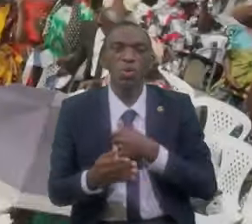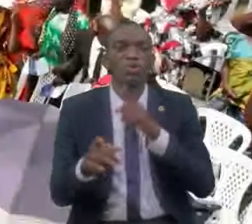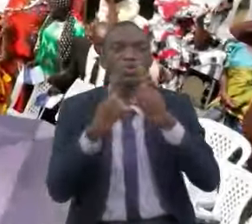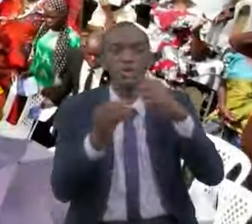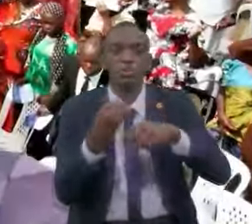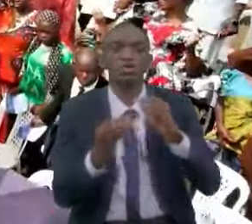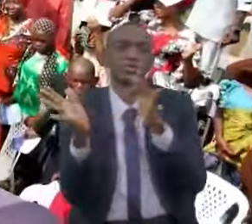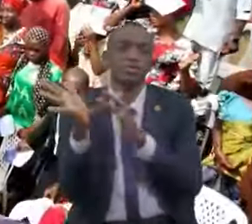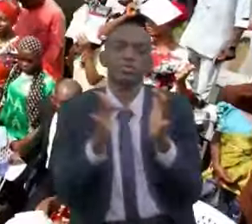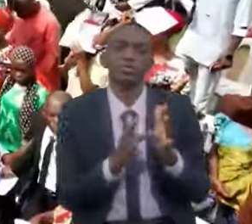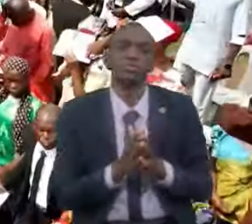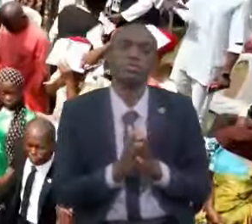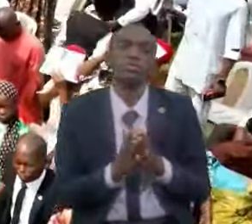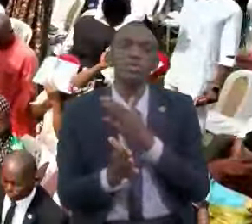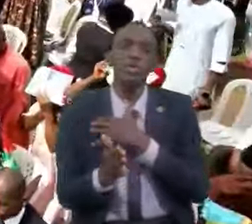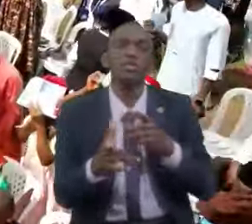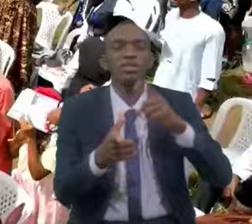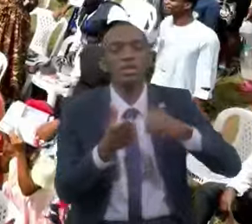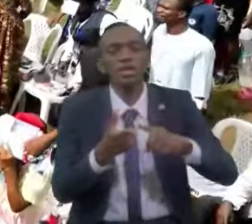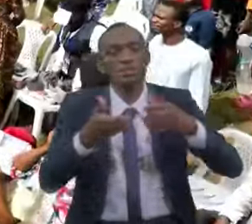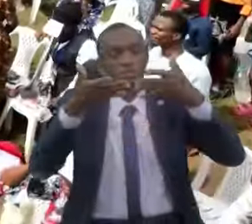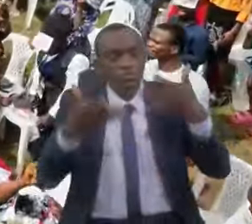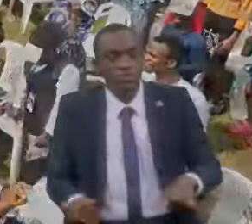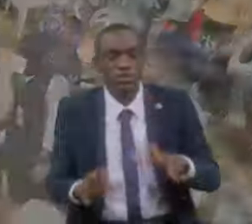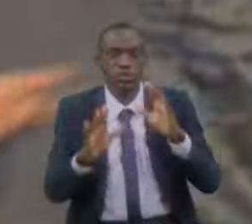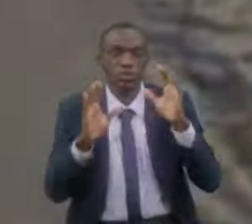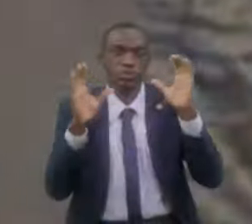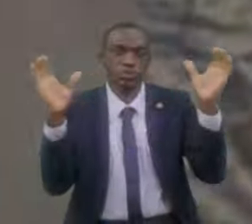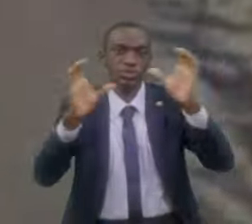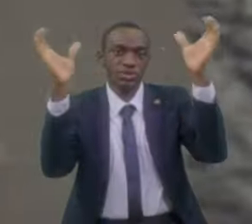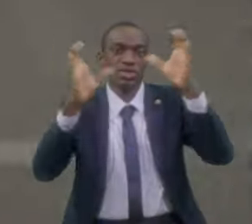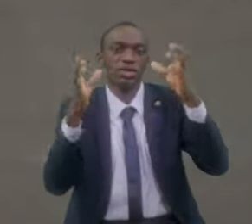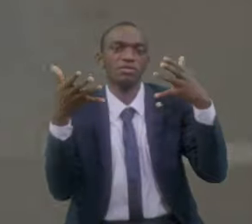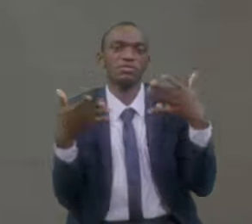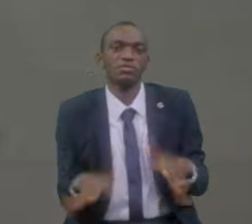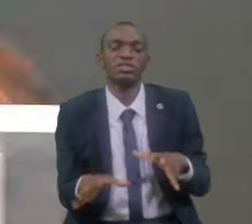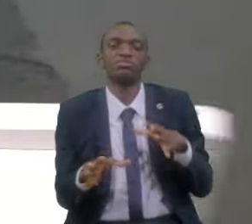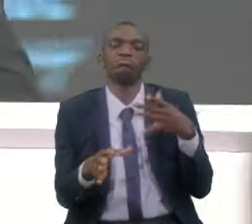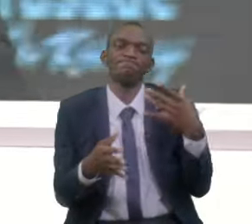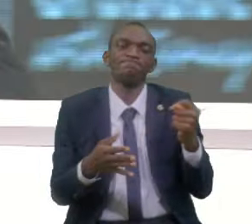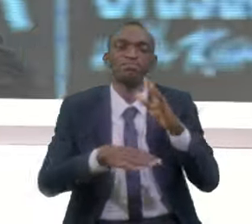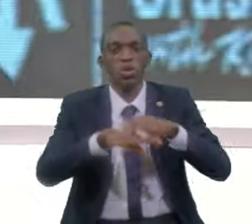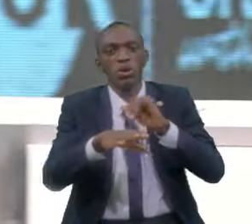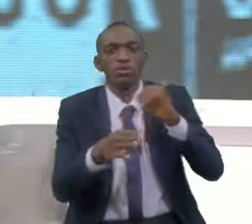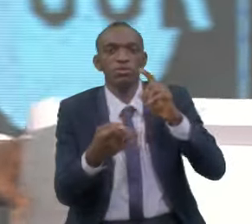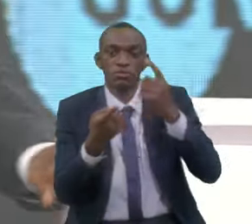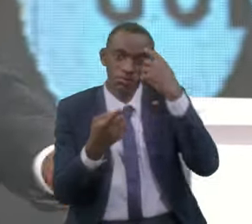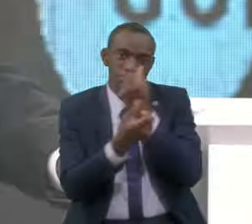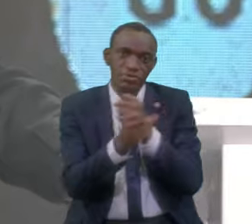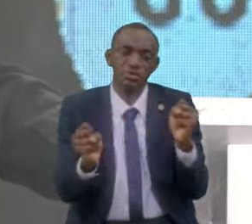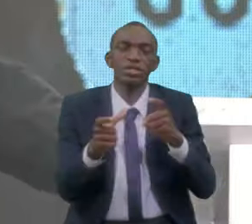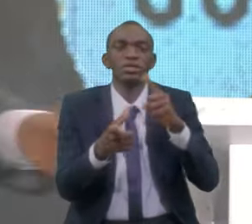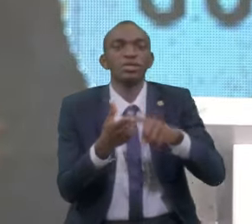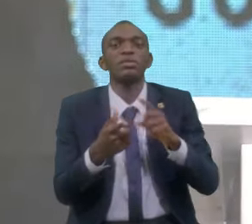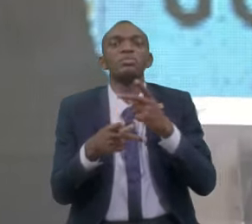And then we finished the crusade. We finished altar call and everything. And then I said, now we're going to